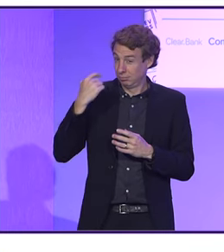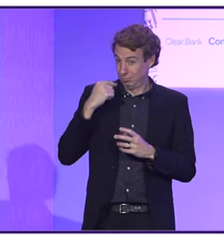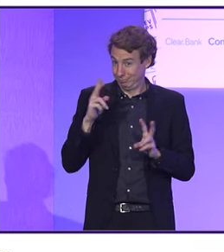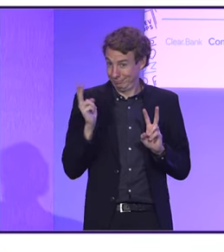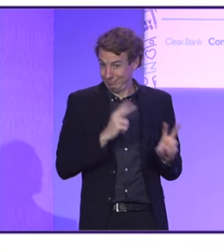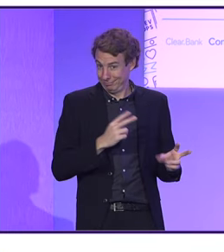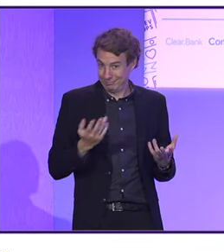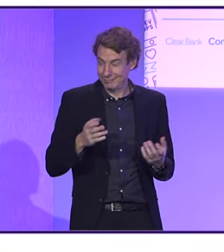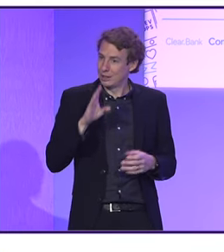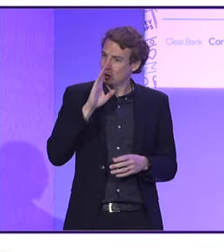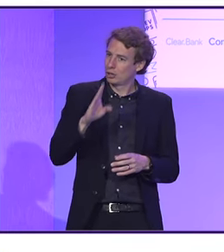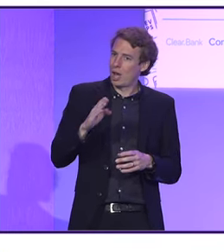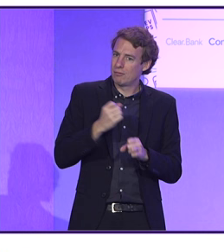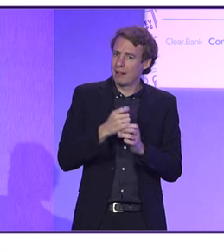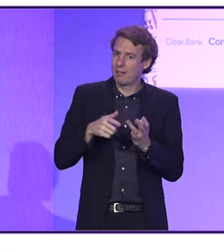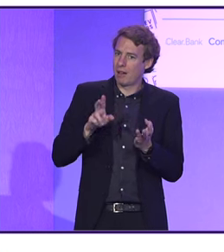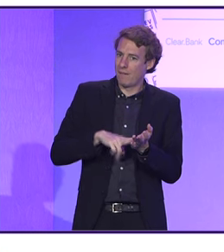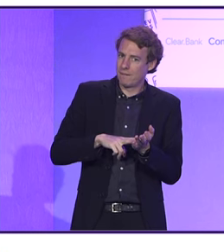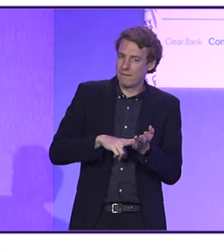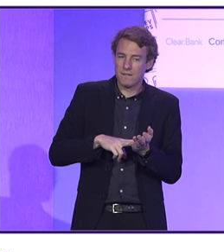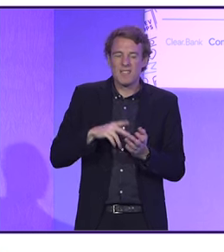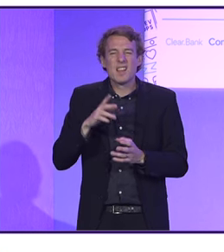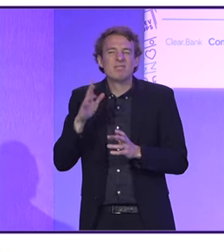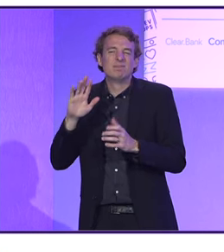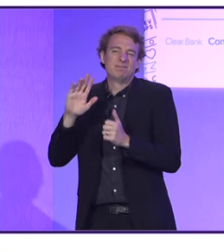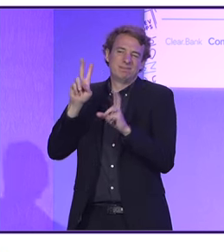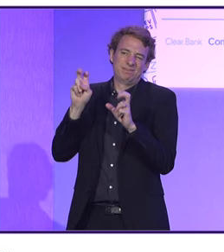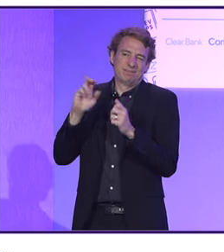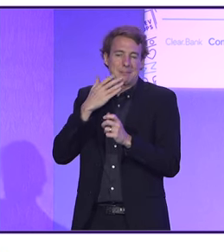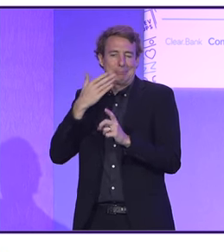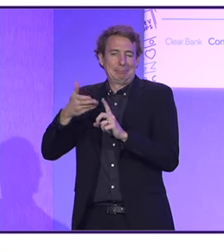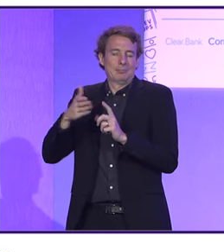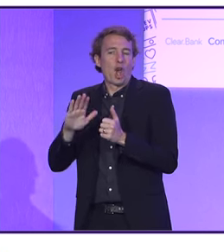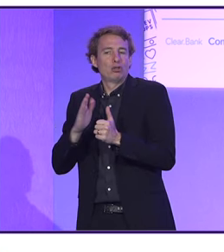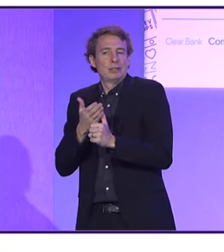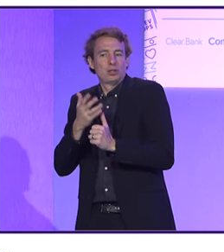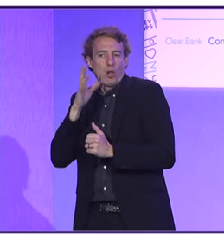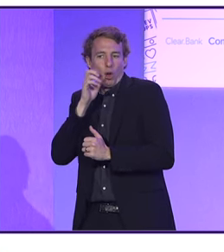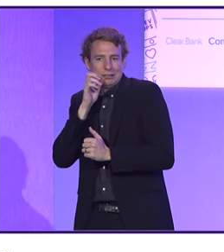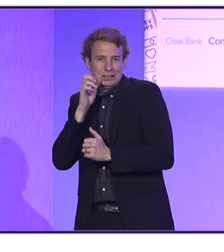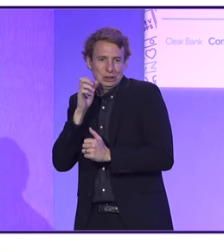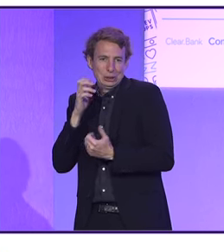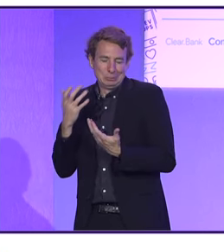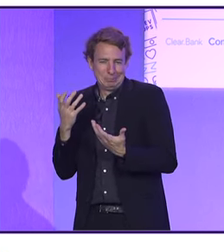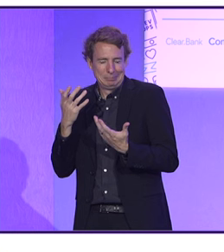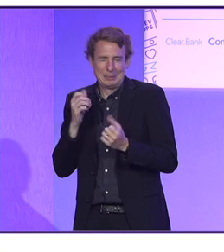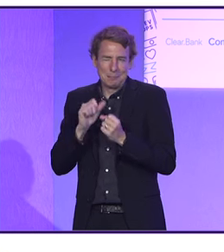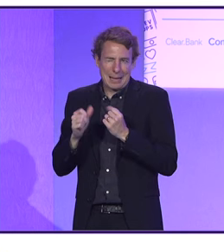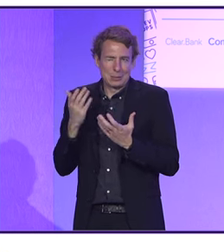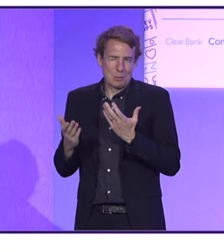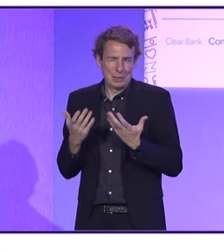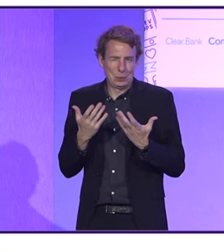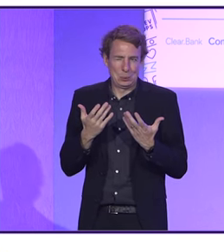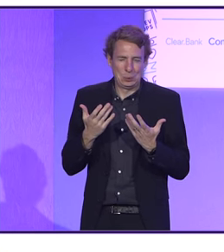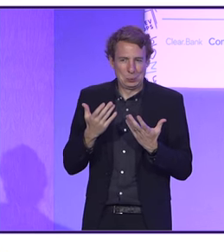called DirectGov. I like to call it the original Orange website, and it is better than the current Orange website, but it was